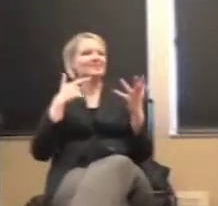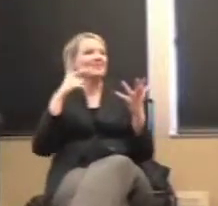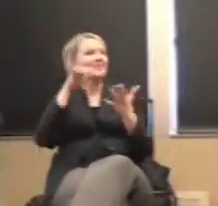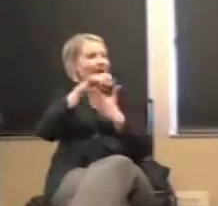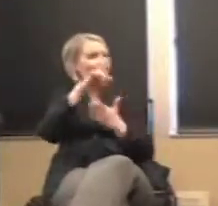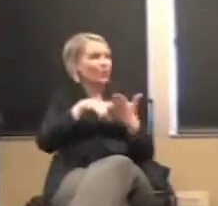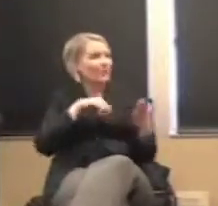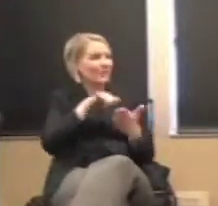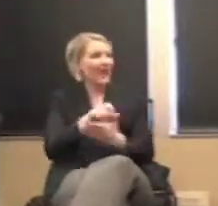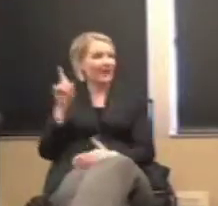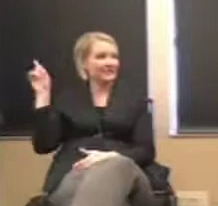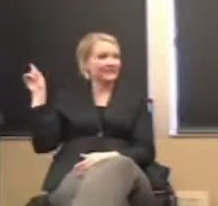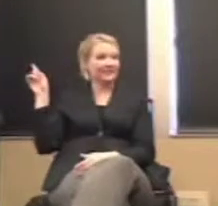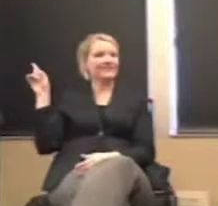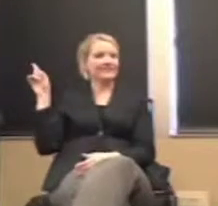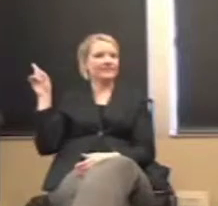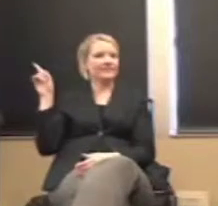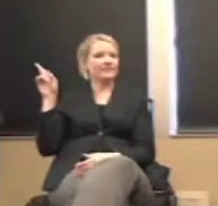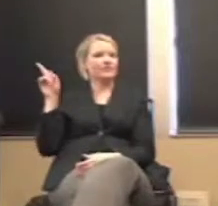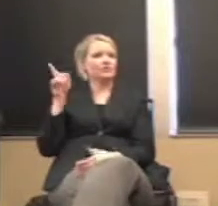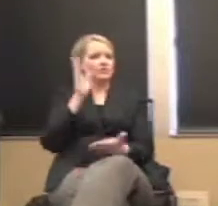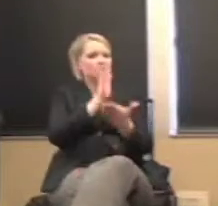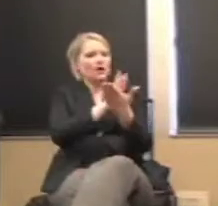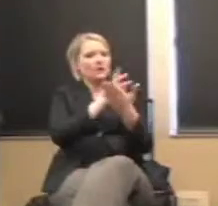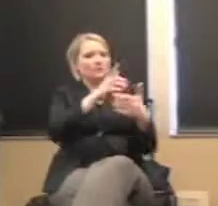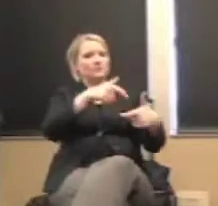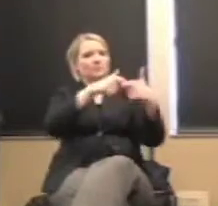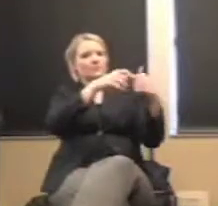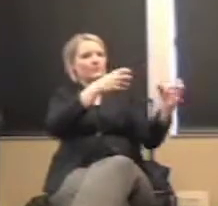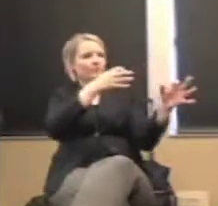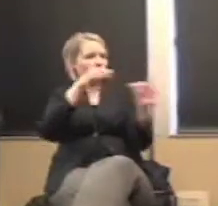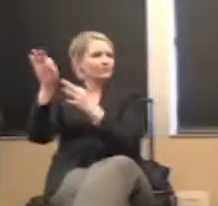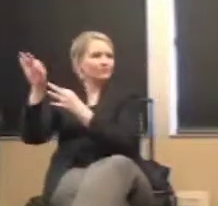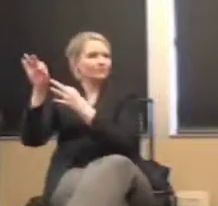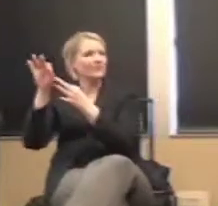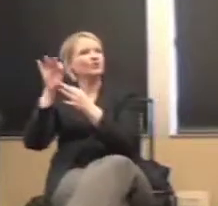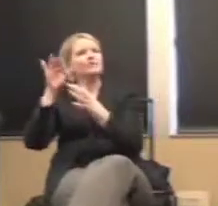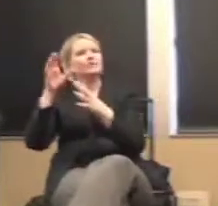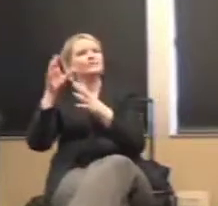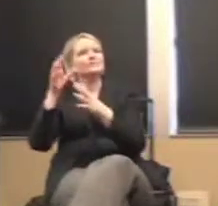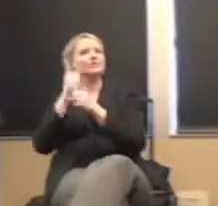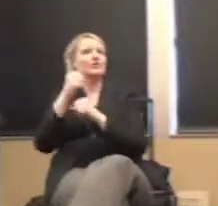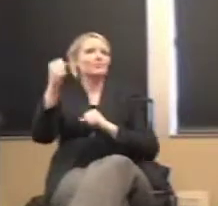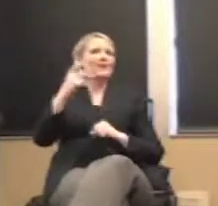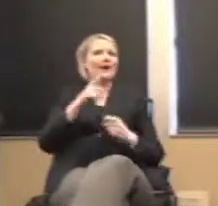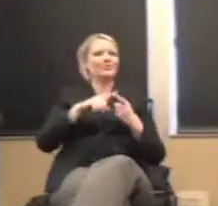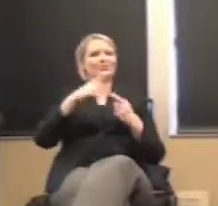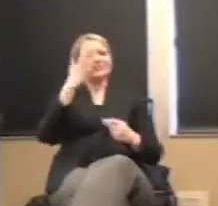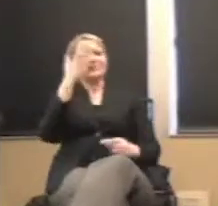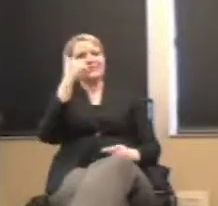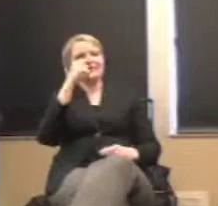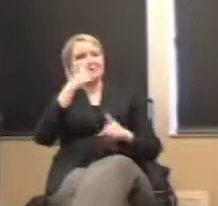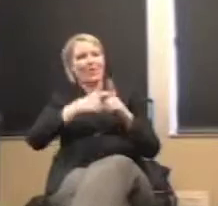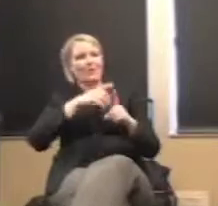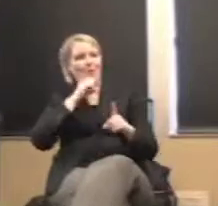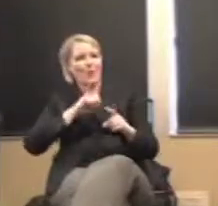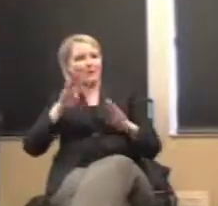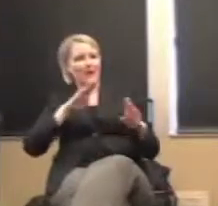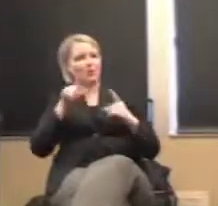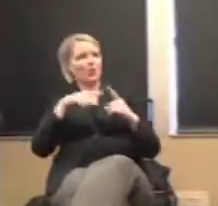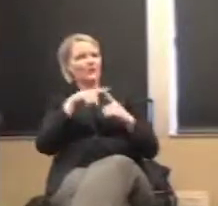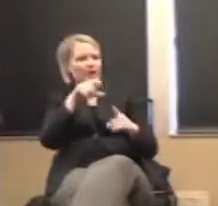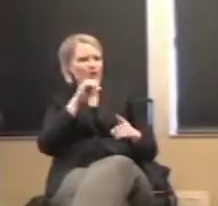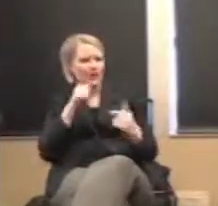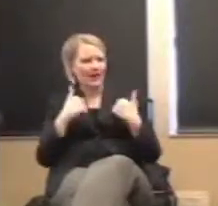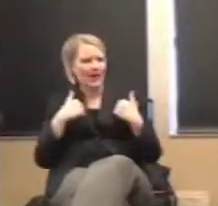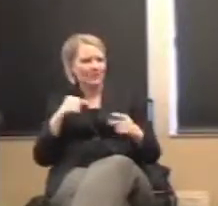is, right? It's absolutely what that is. Takes you back to 15-month-old behavior when they don't have the words to express what